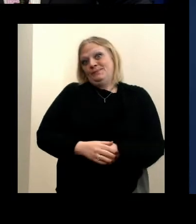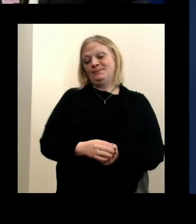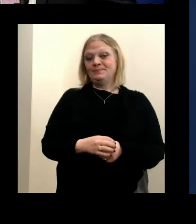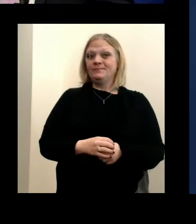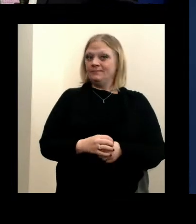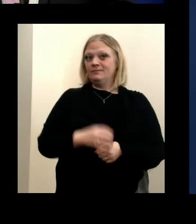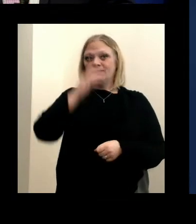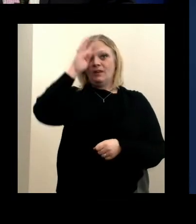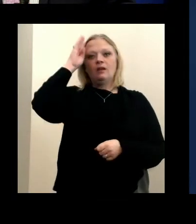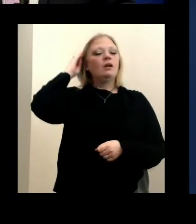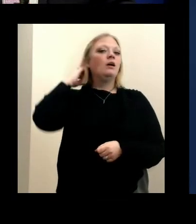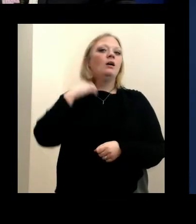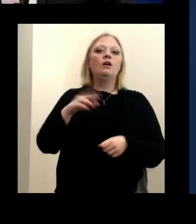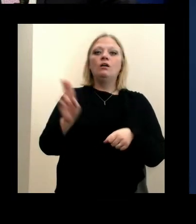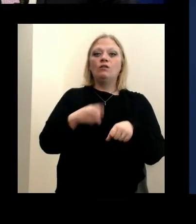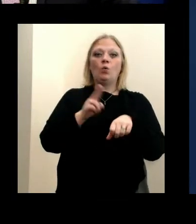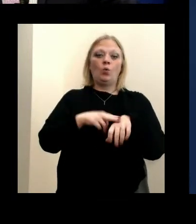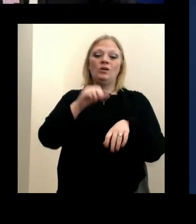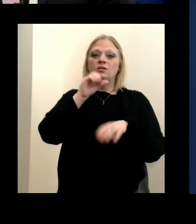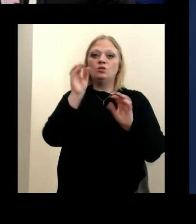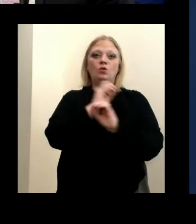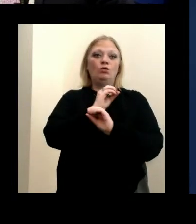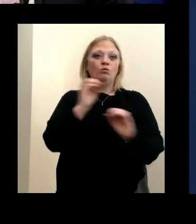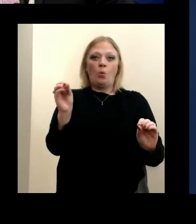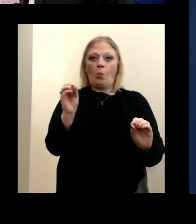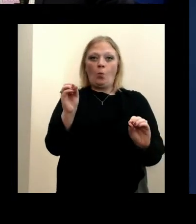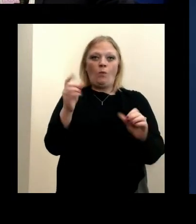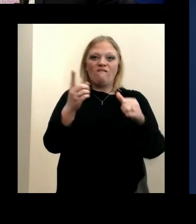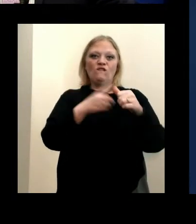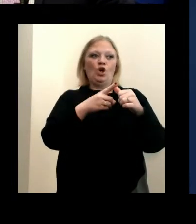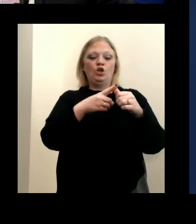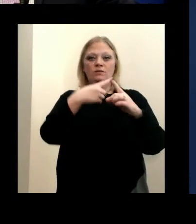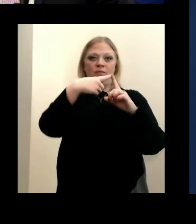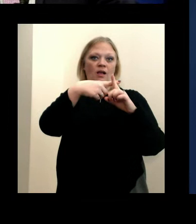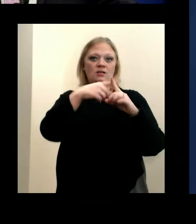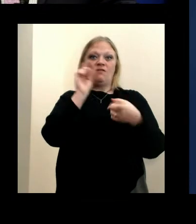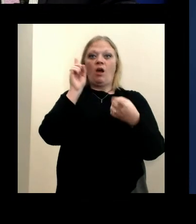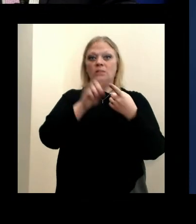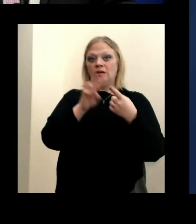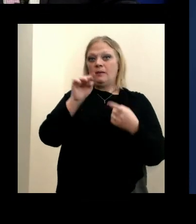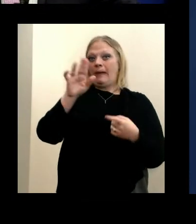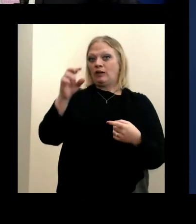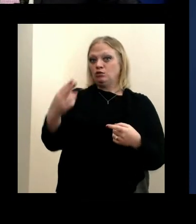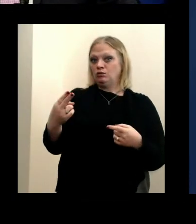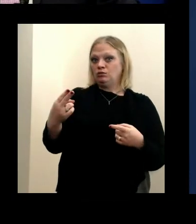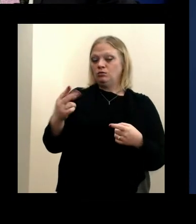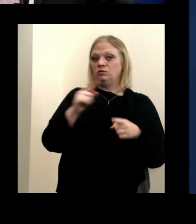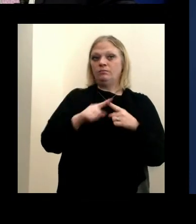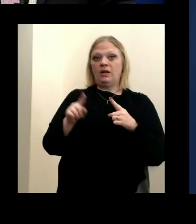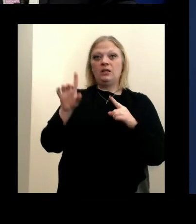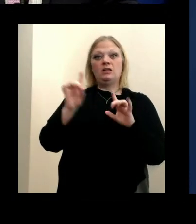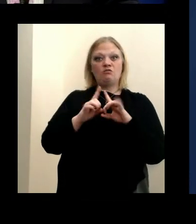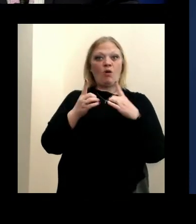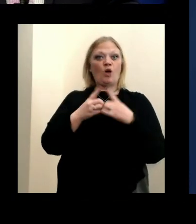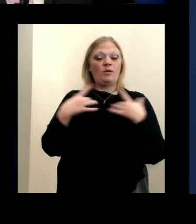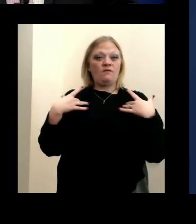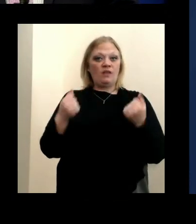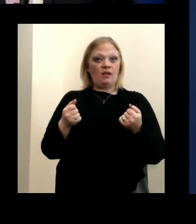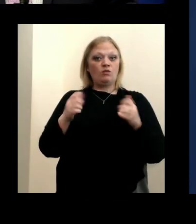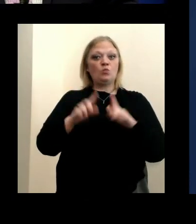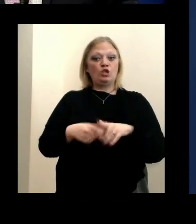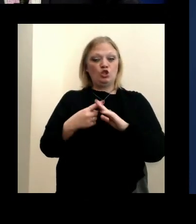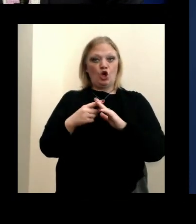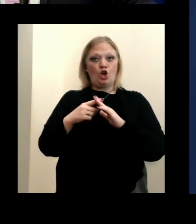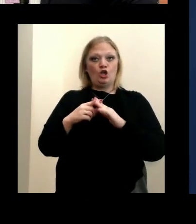we didn't get our first coronavirus case until March of 2020. But our Department of Health was starting to put in place back then